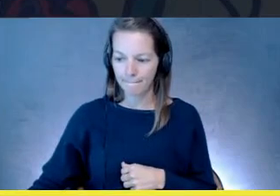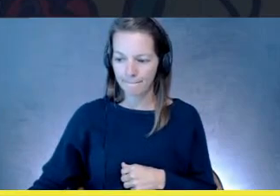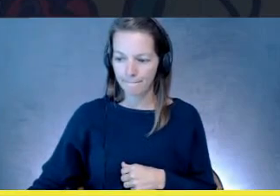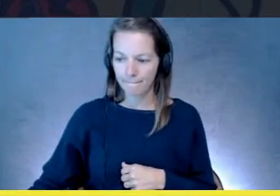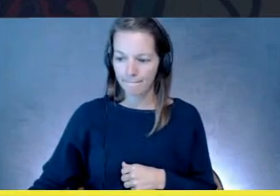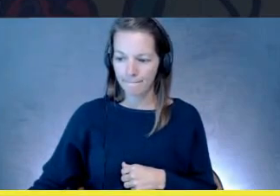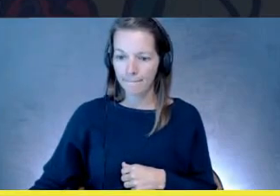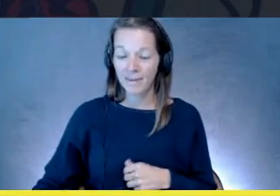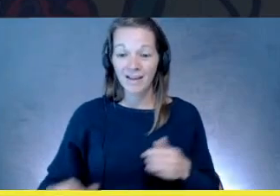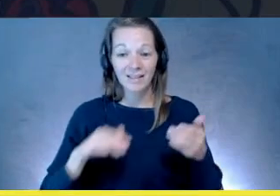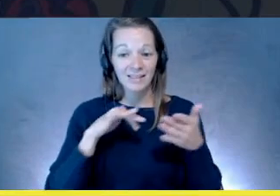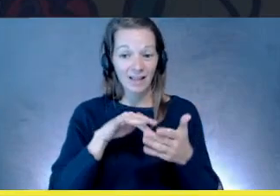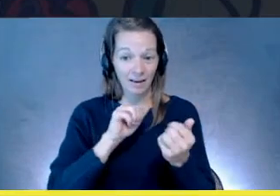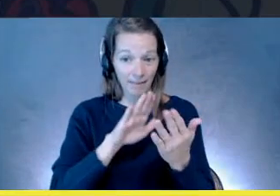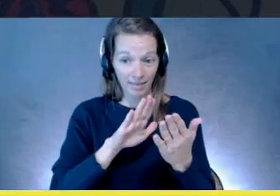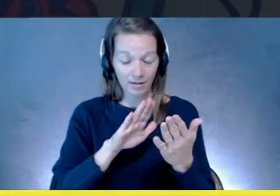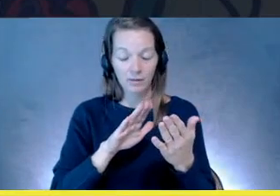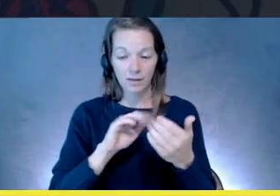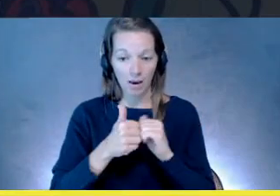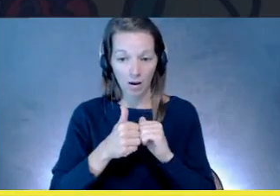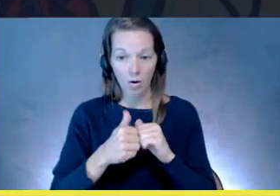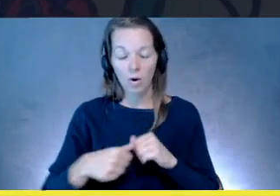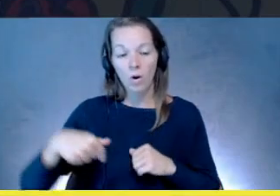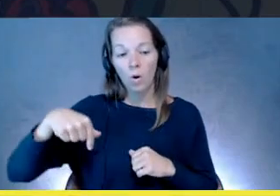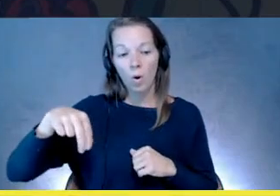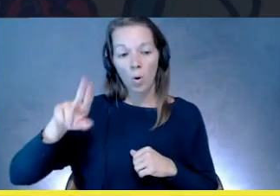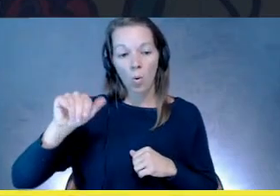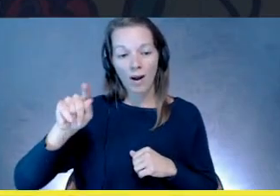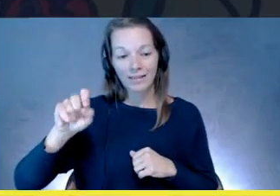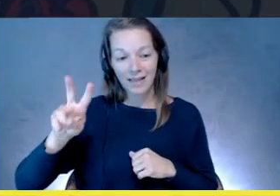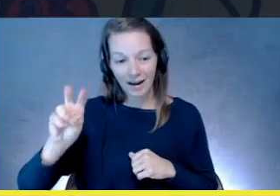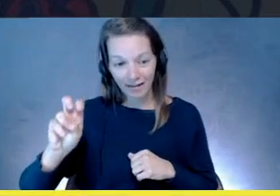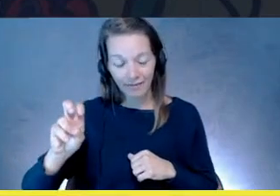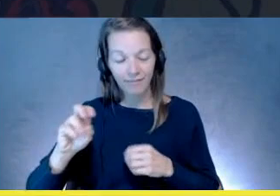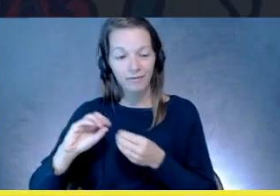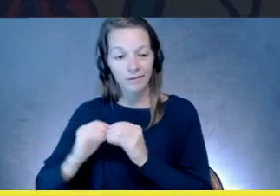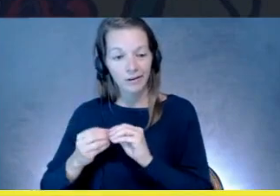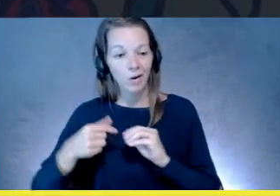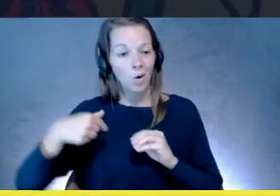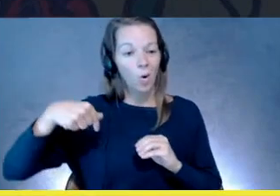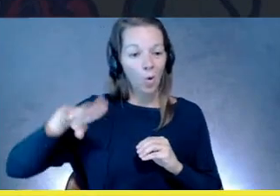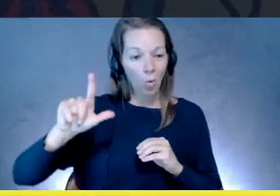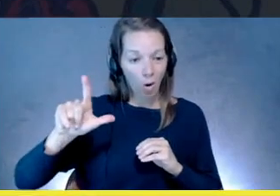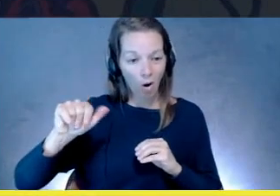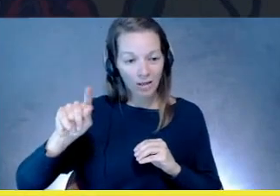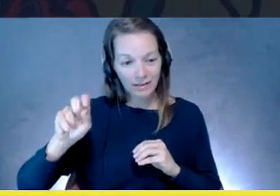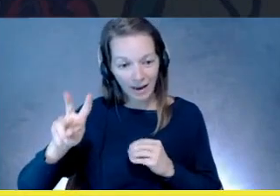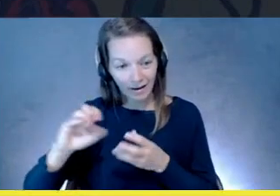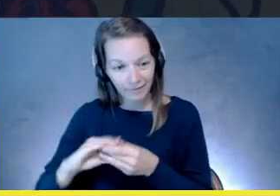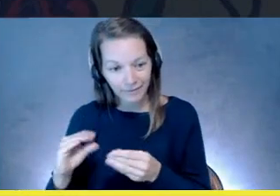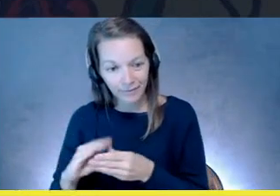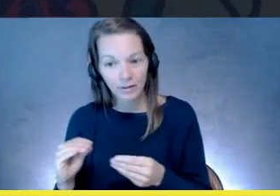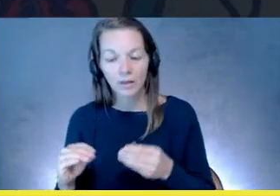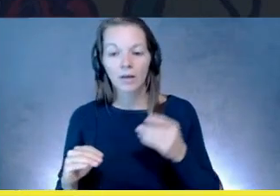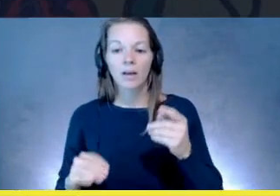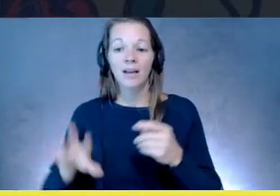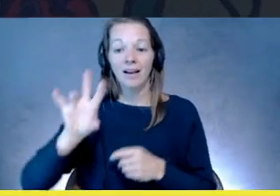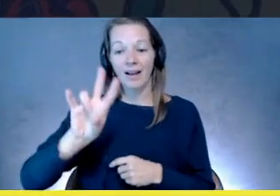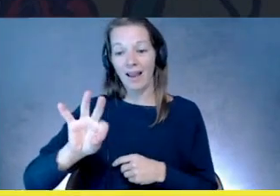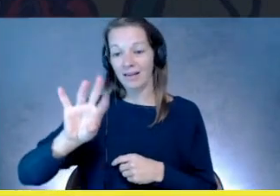methods included quantitative and qualitative analysis. We reviewed 97 study protocols